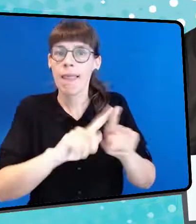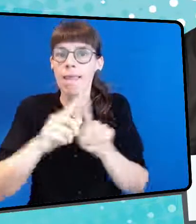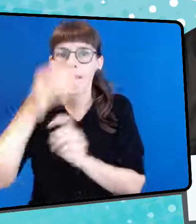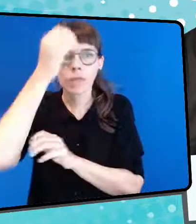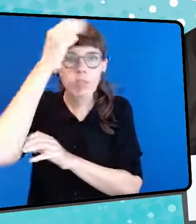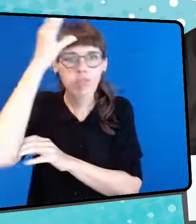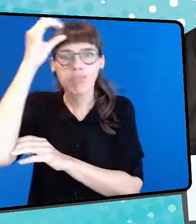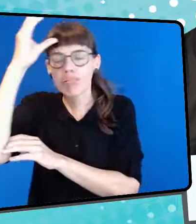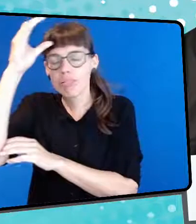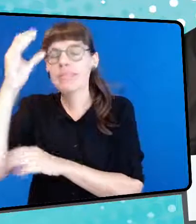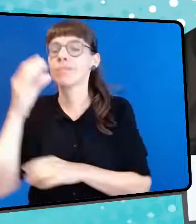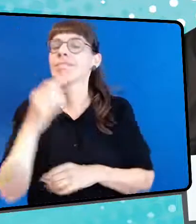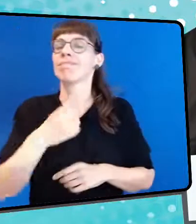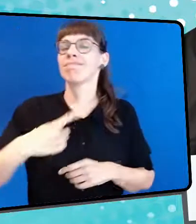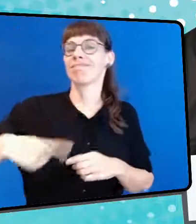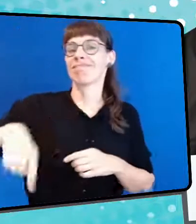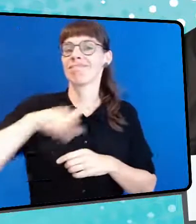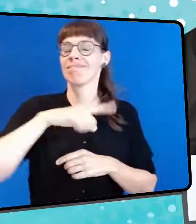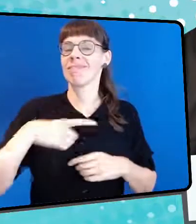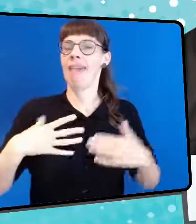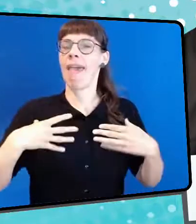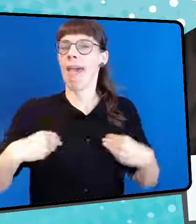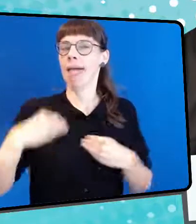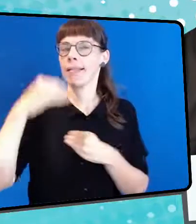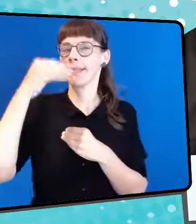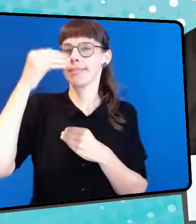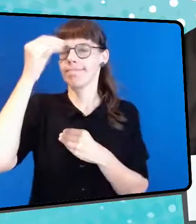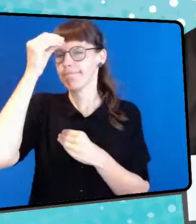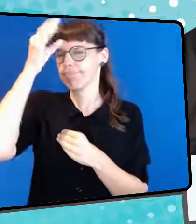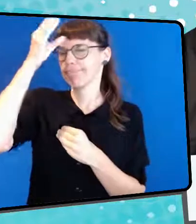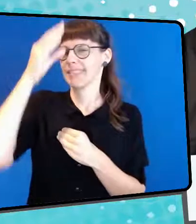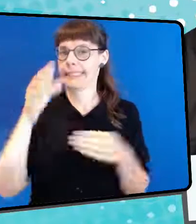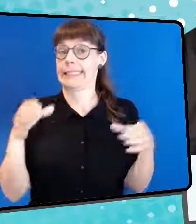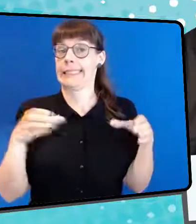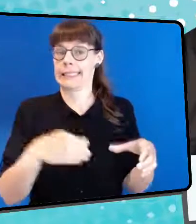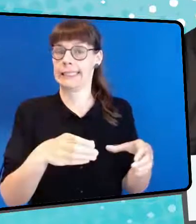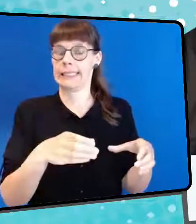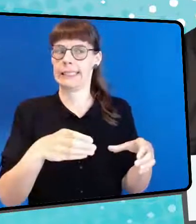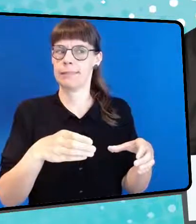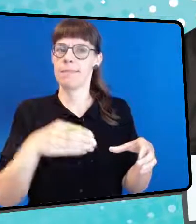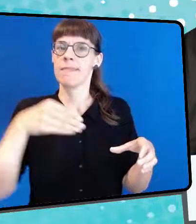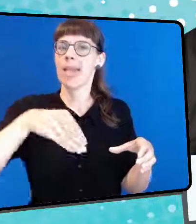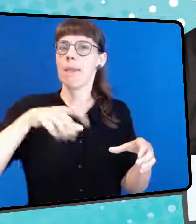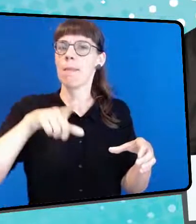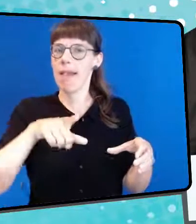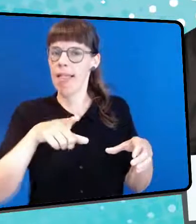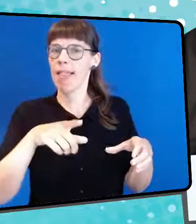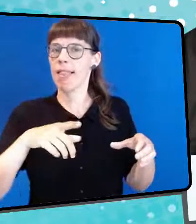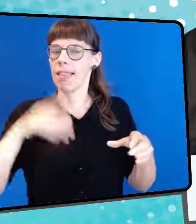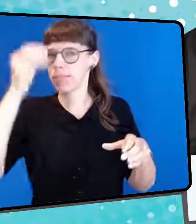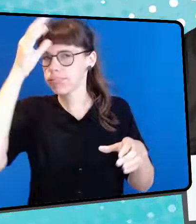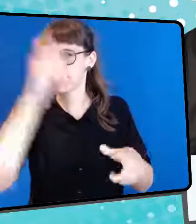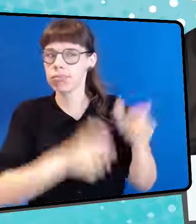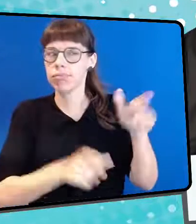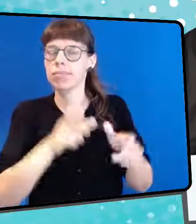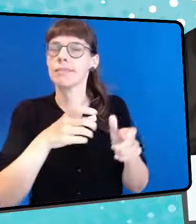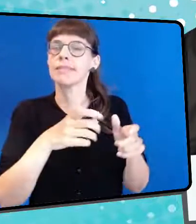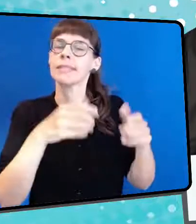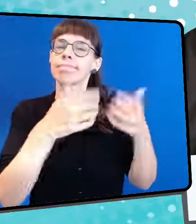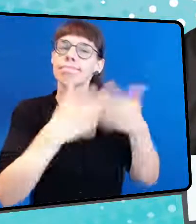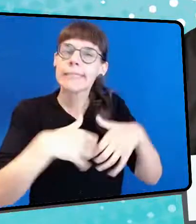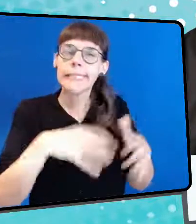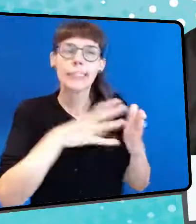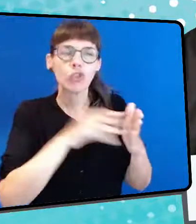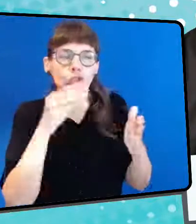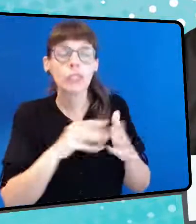Cambridge lab in the health intelligence team, where we have machine learning experts We also have sort of designers, user experience